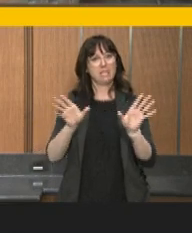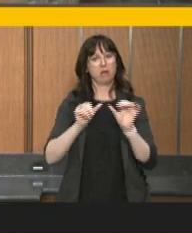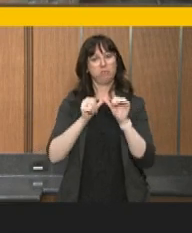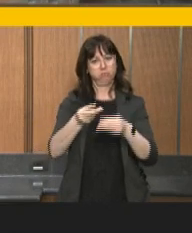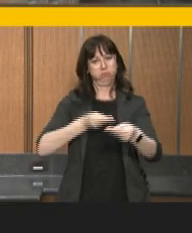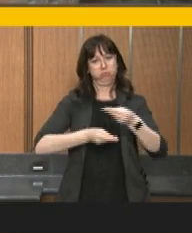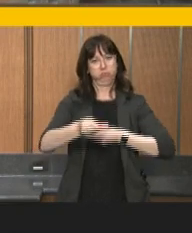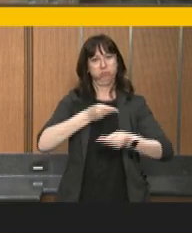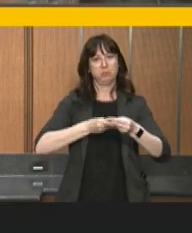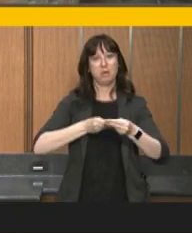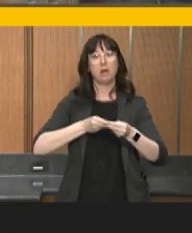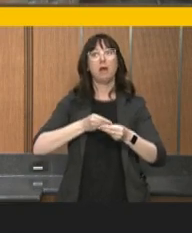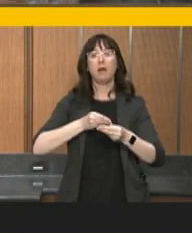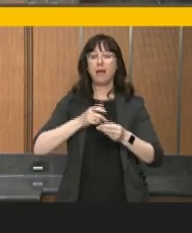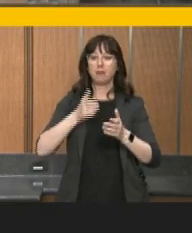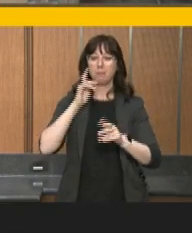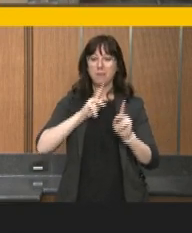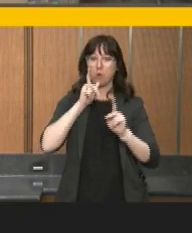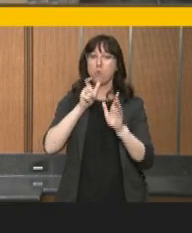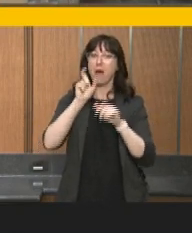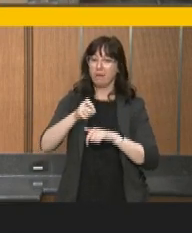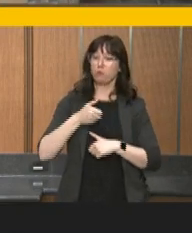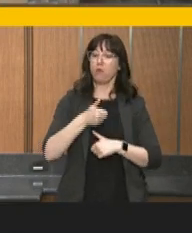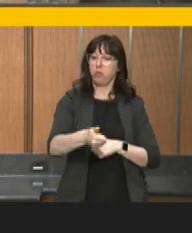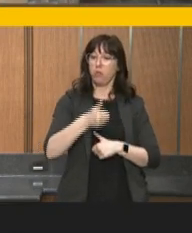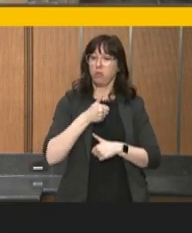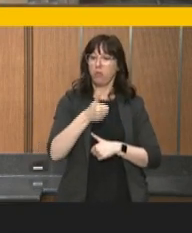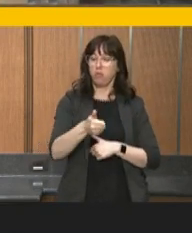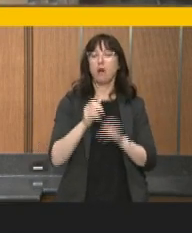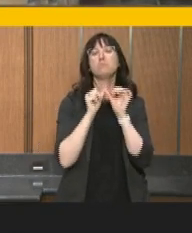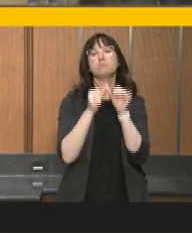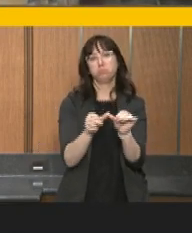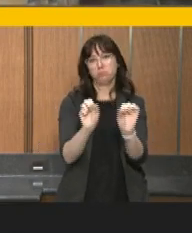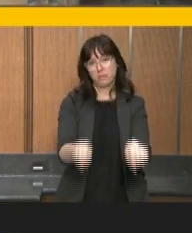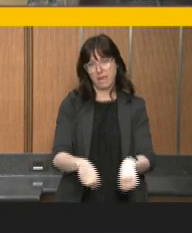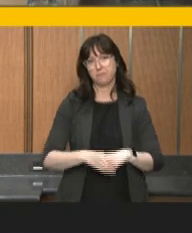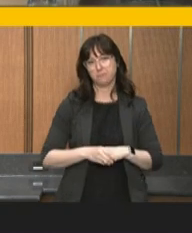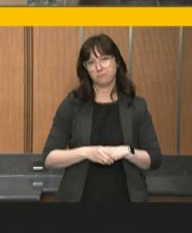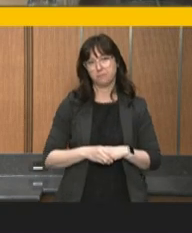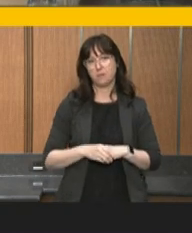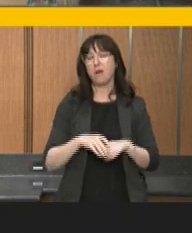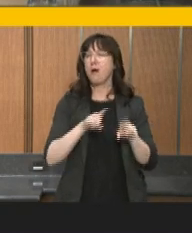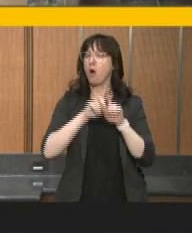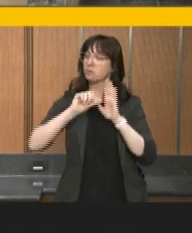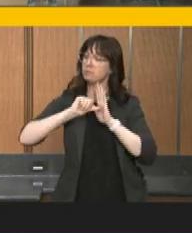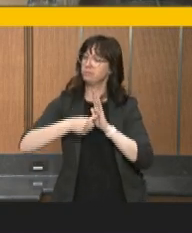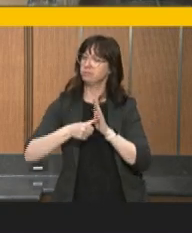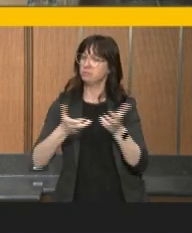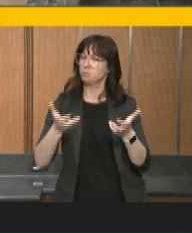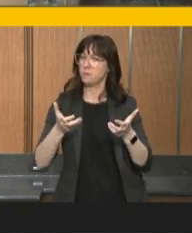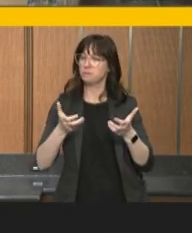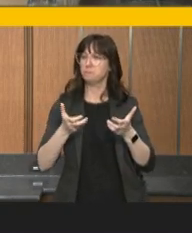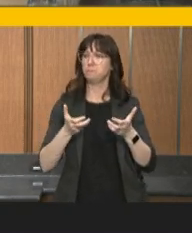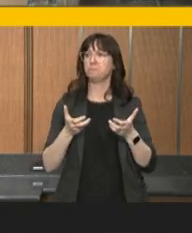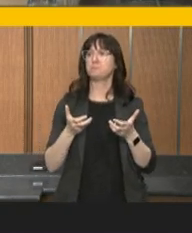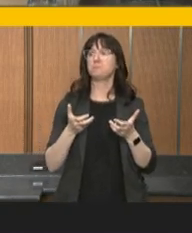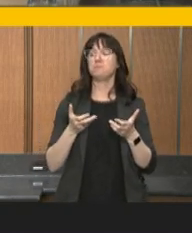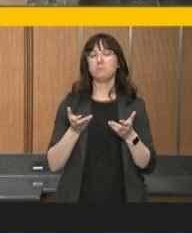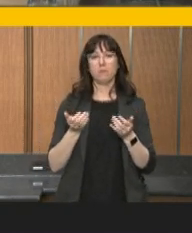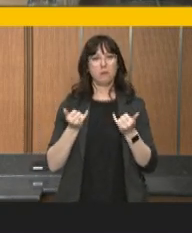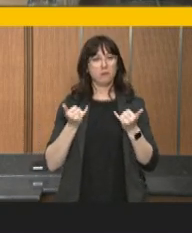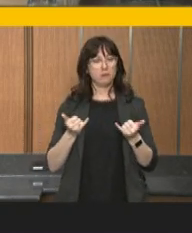the border to do their jobs. And I want to really underscore one other thing, which is, you know, this is a time when